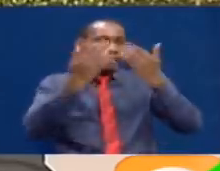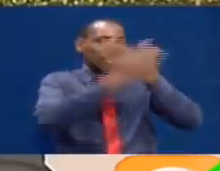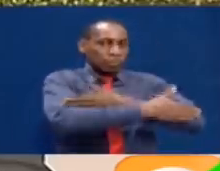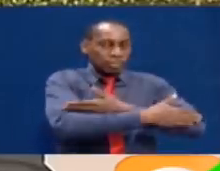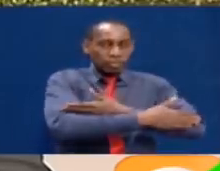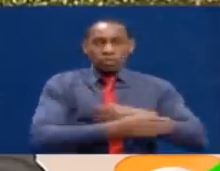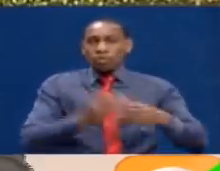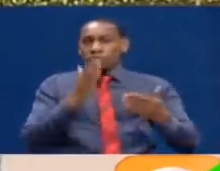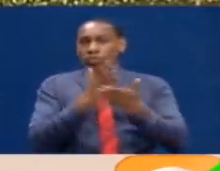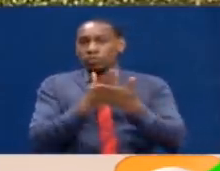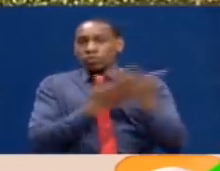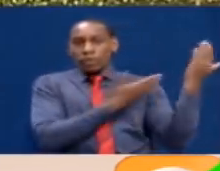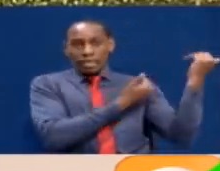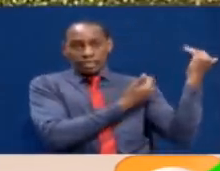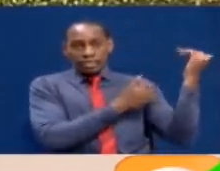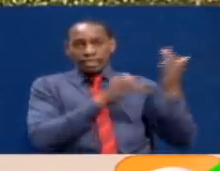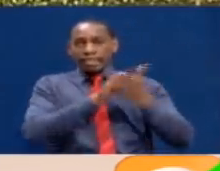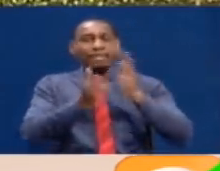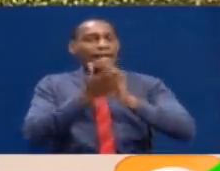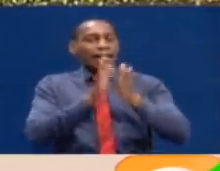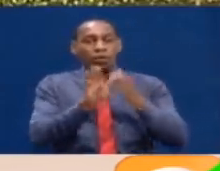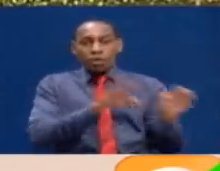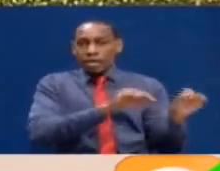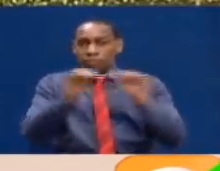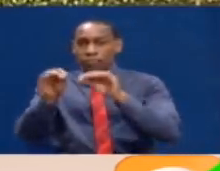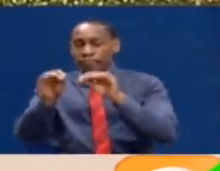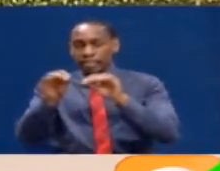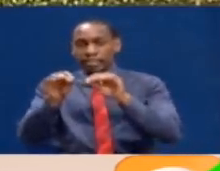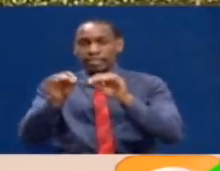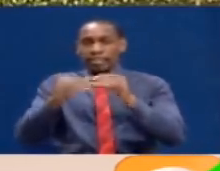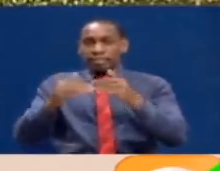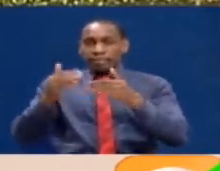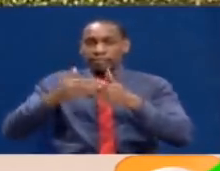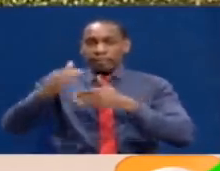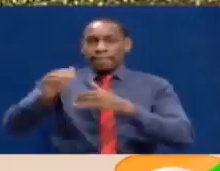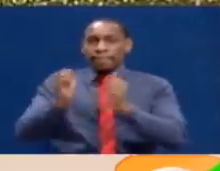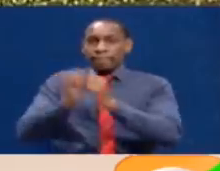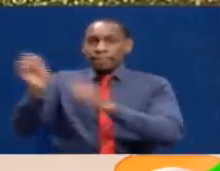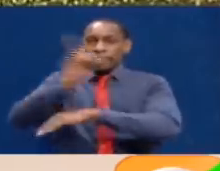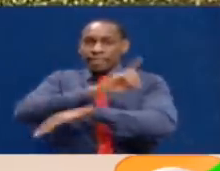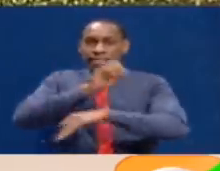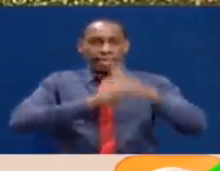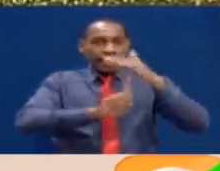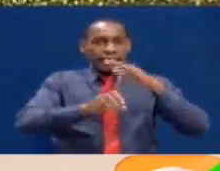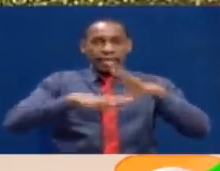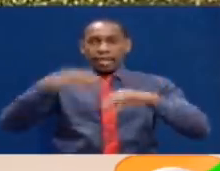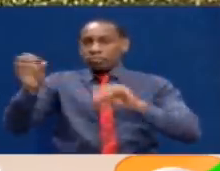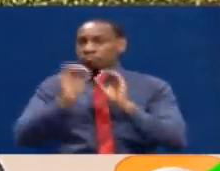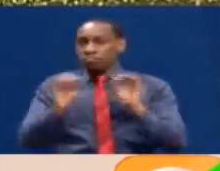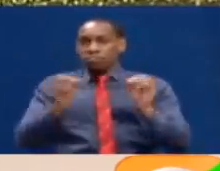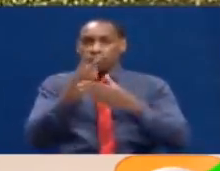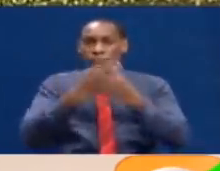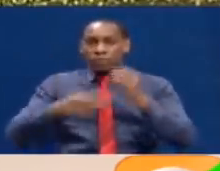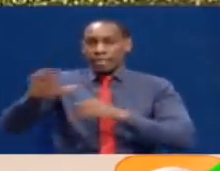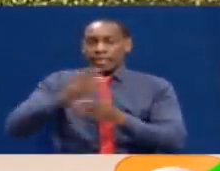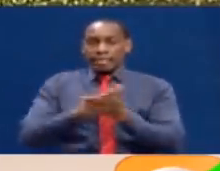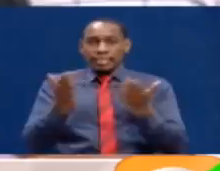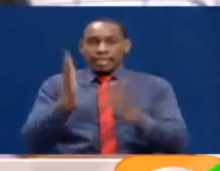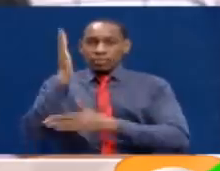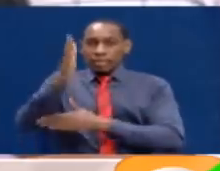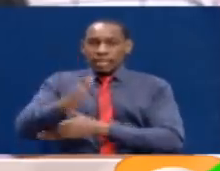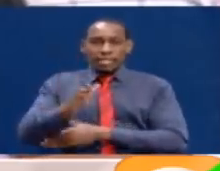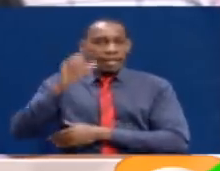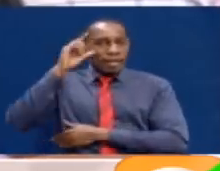p.m. And, of course, there is expected that there shall be no movement for the next 15 days, both in and out of those locations. Let's now take you straight